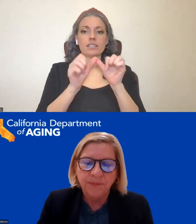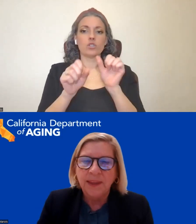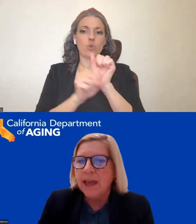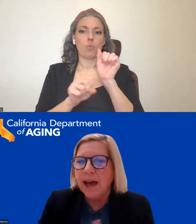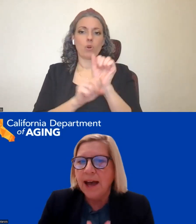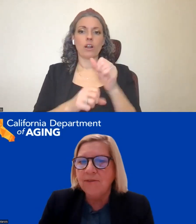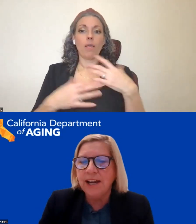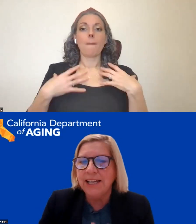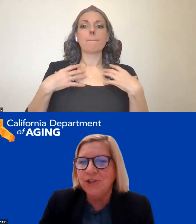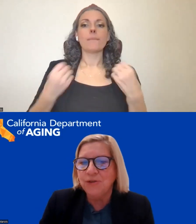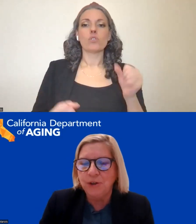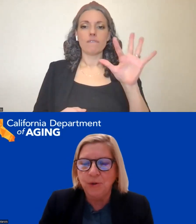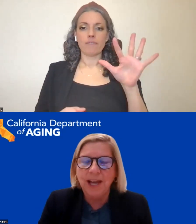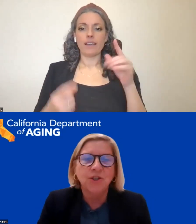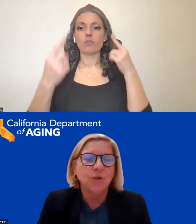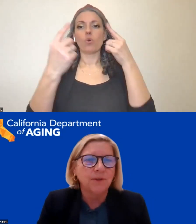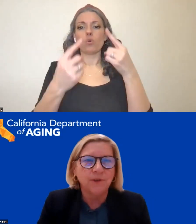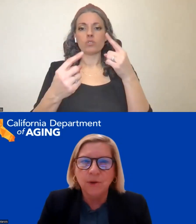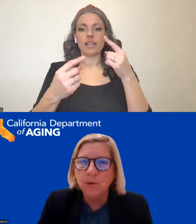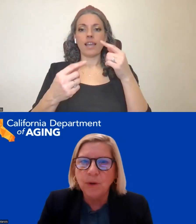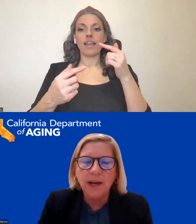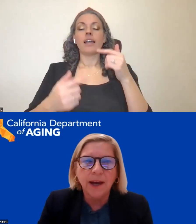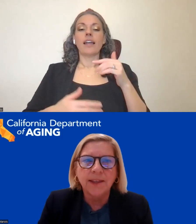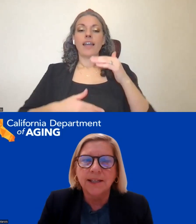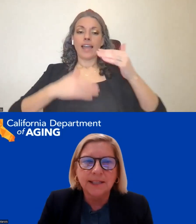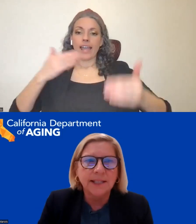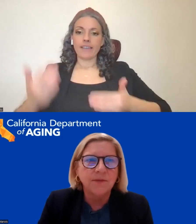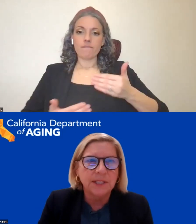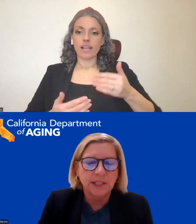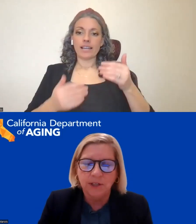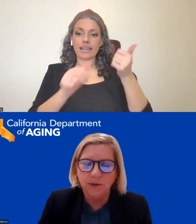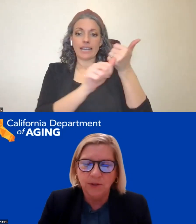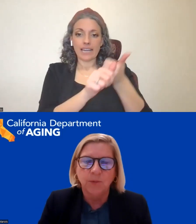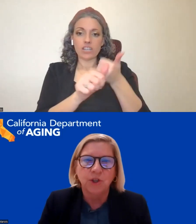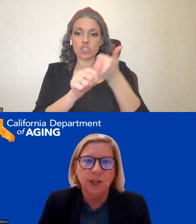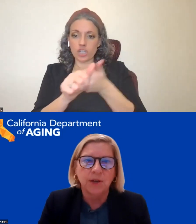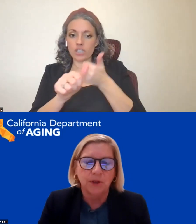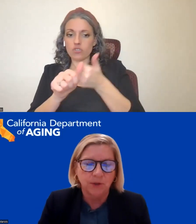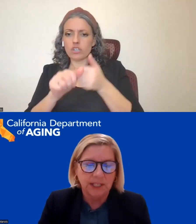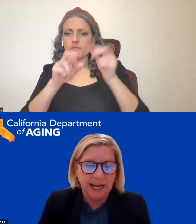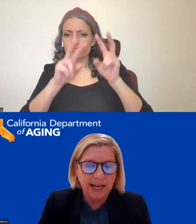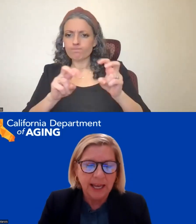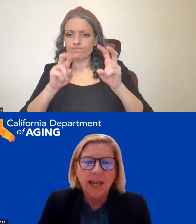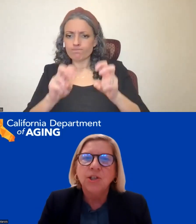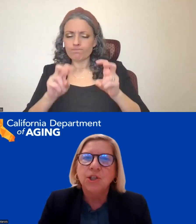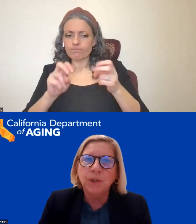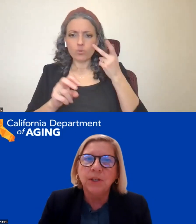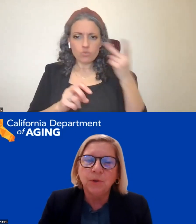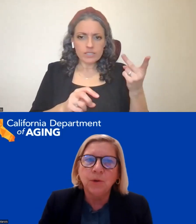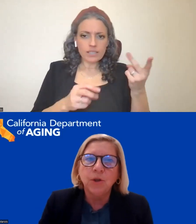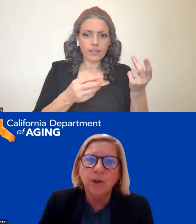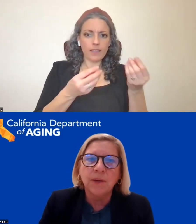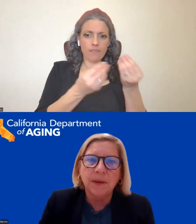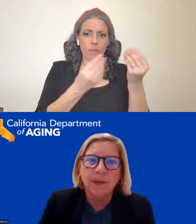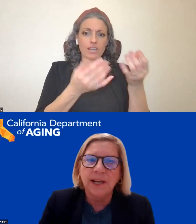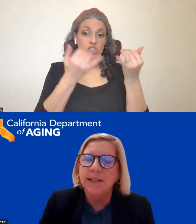goals. I invite each of you, as you review the extensive materials that we're sharing with you today, to